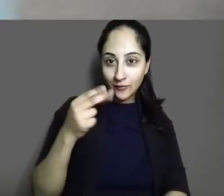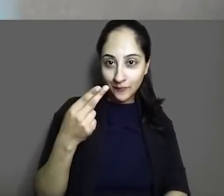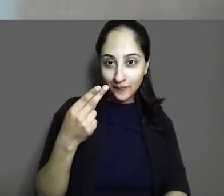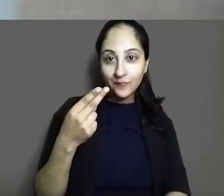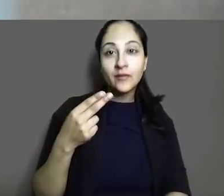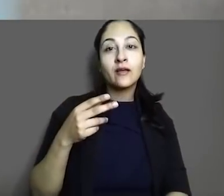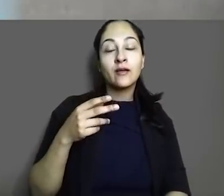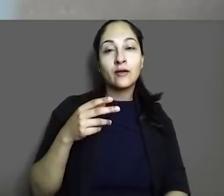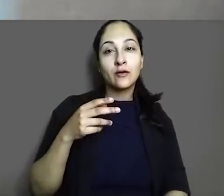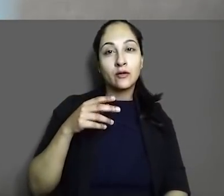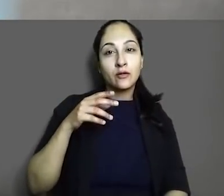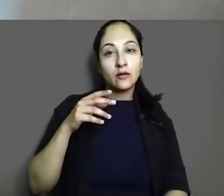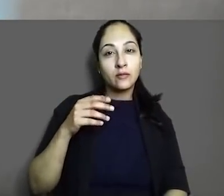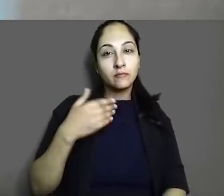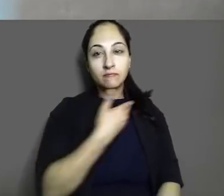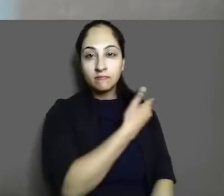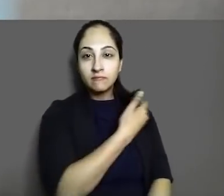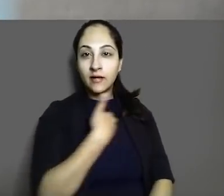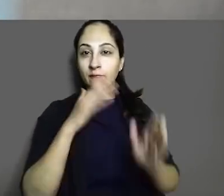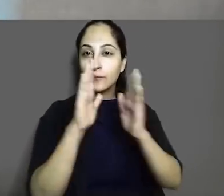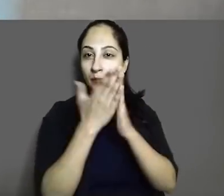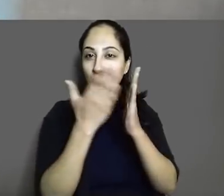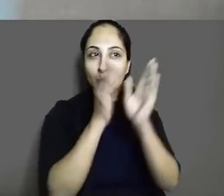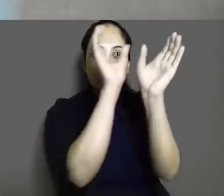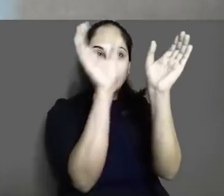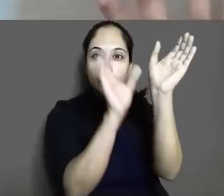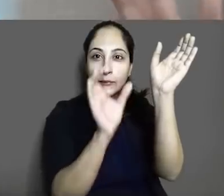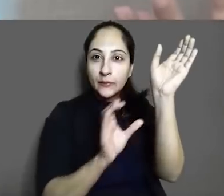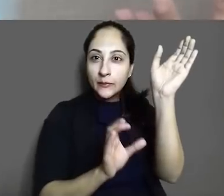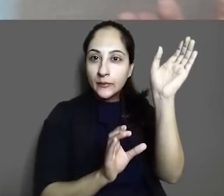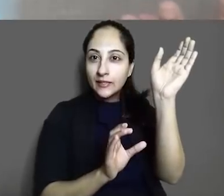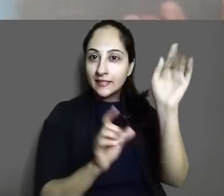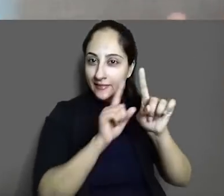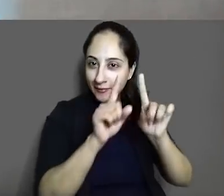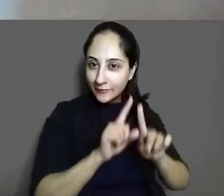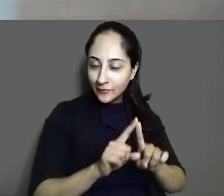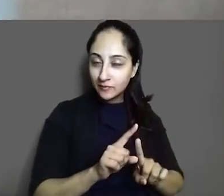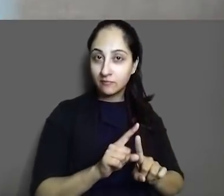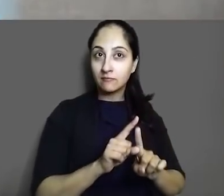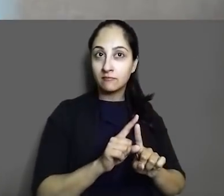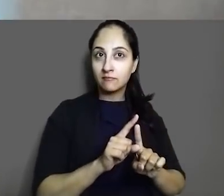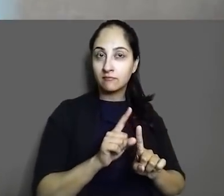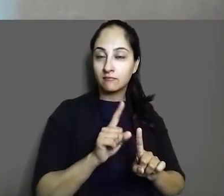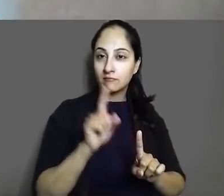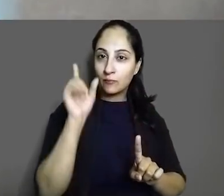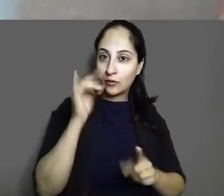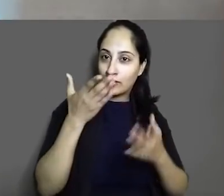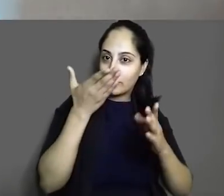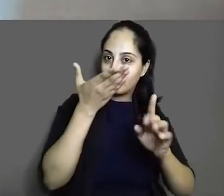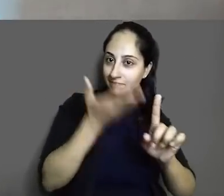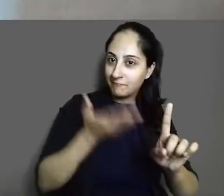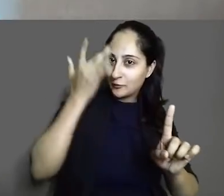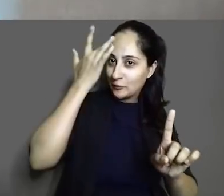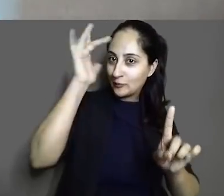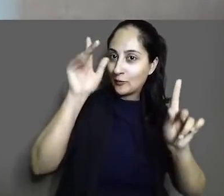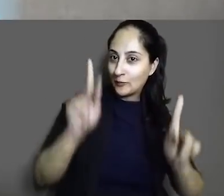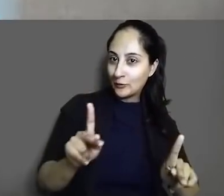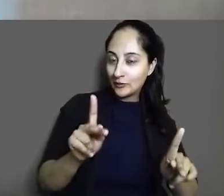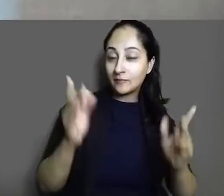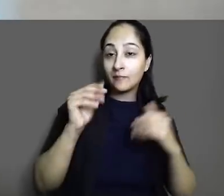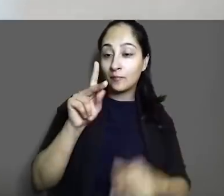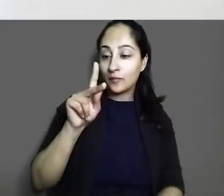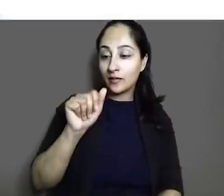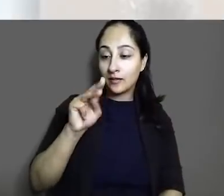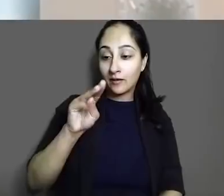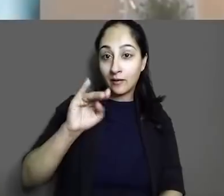Zara always has these interesting books behind her, sometimes changes her bookcases. She seems very